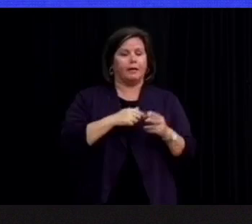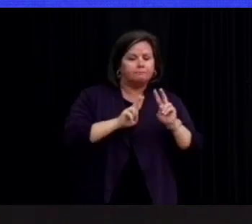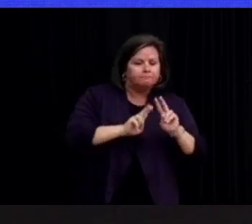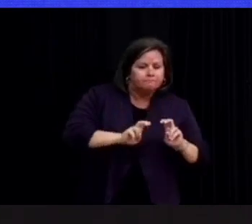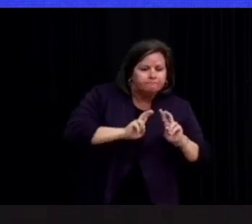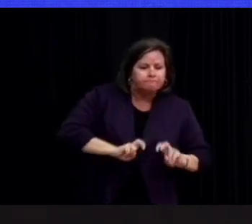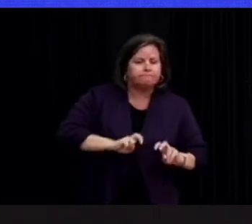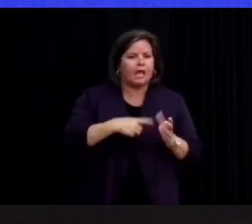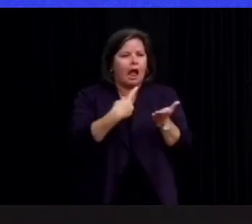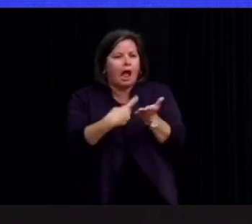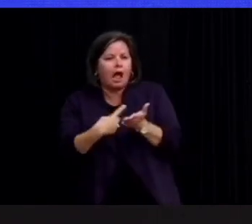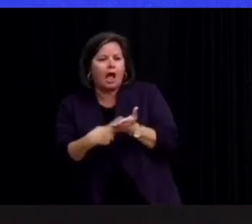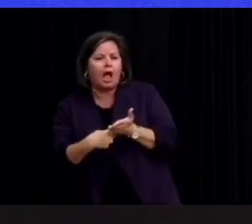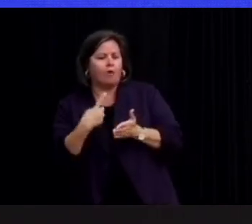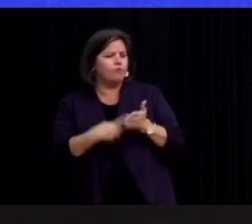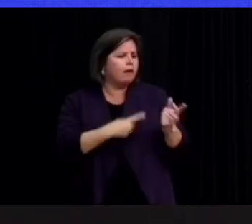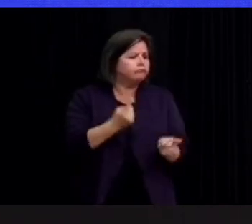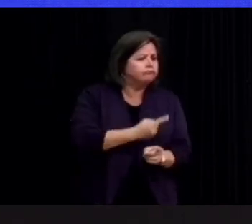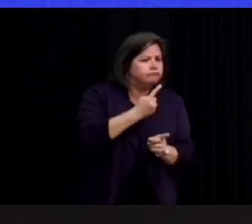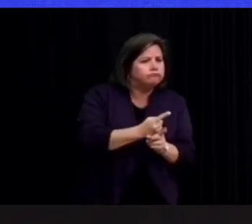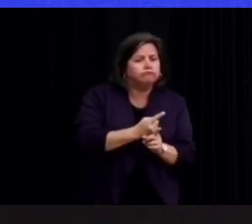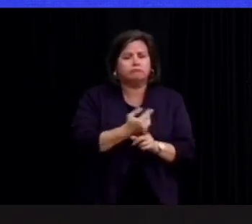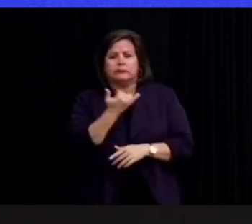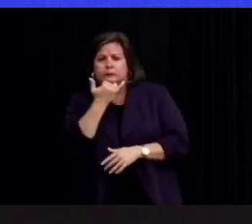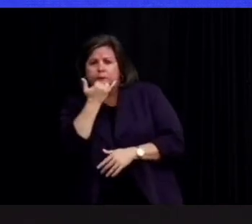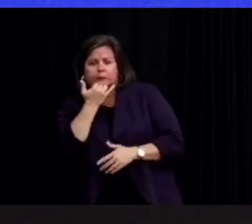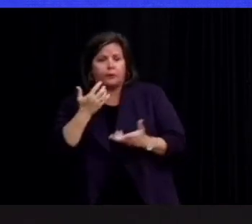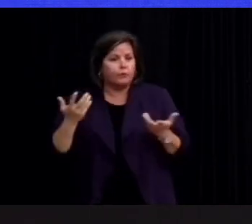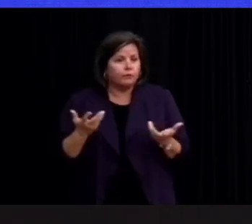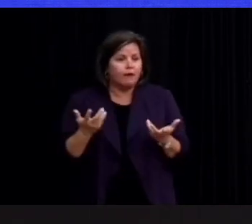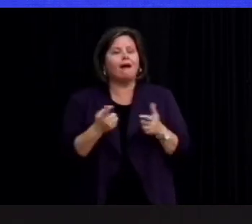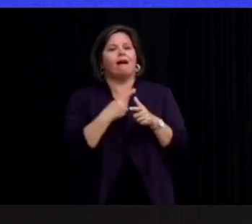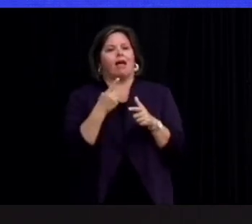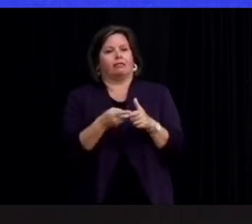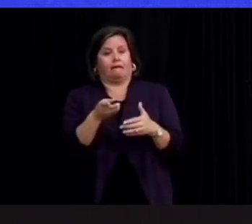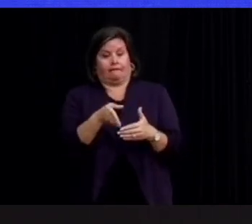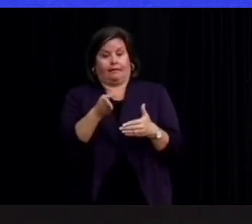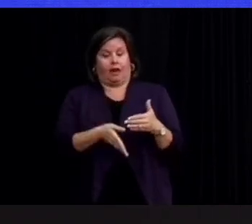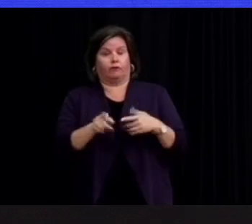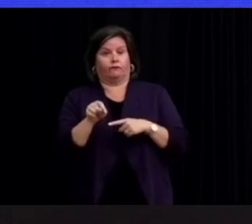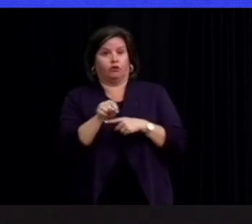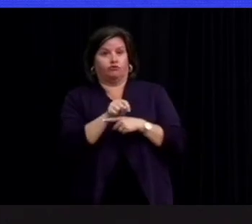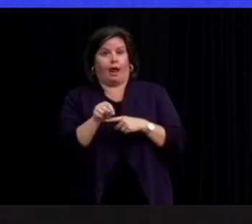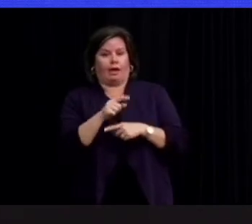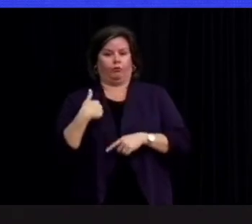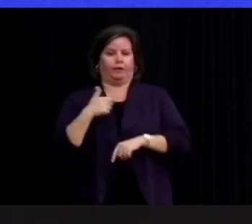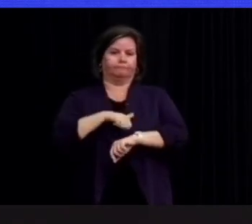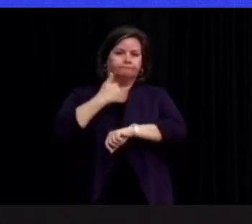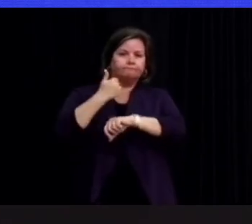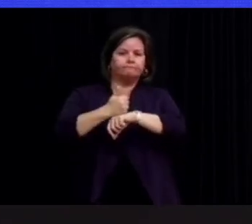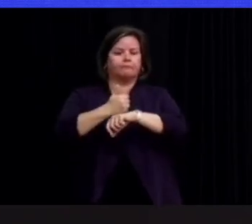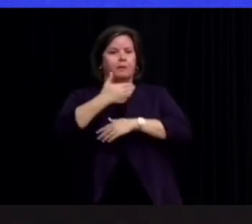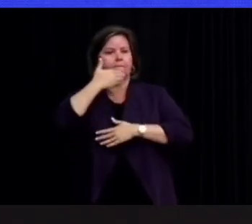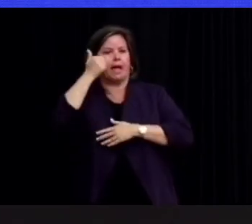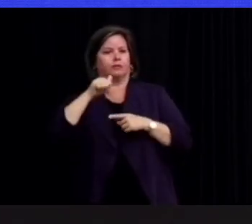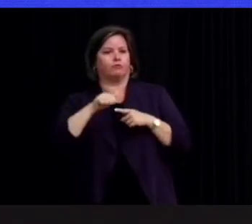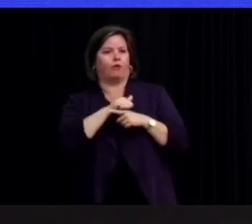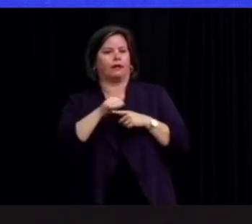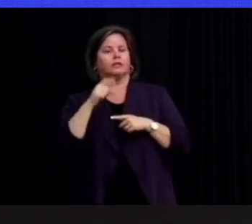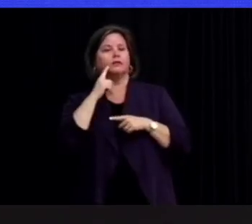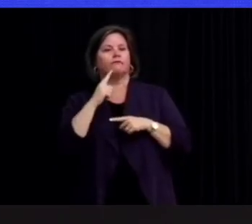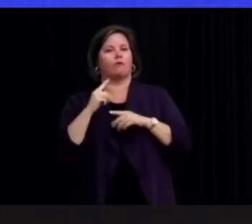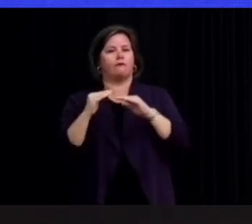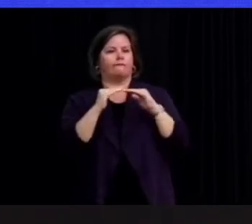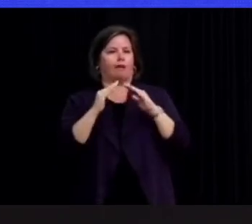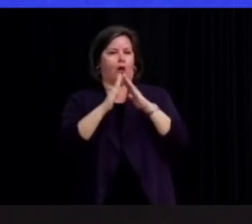went right, what didn't go right, and then towards the end of the training, we emphasize best practices around fair housing. So that's our